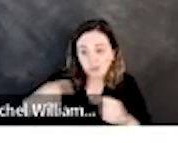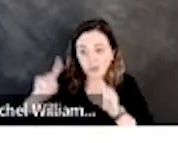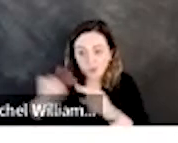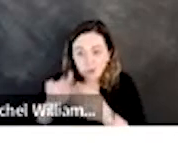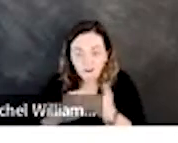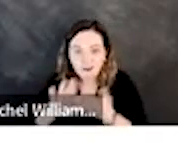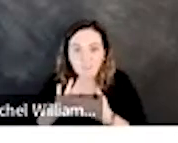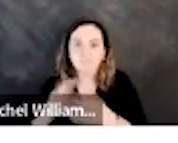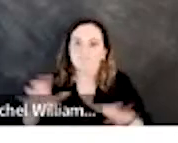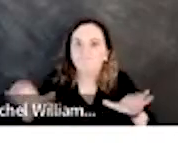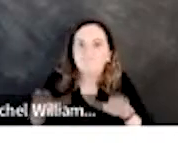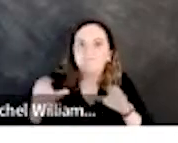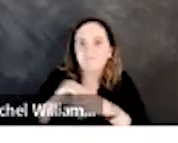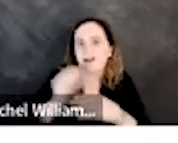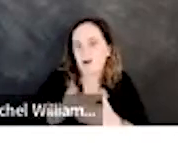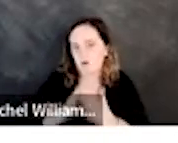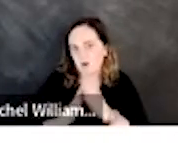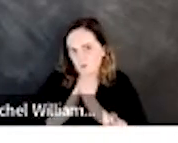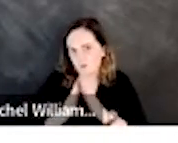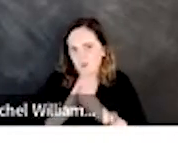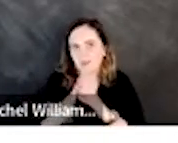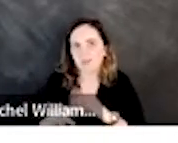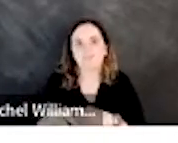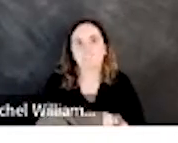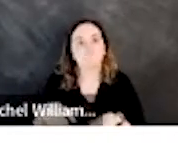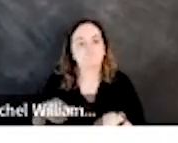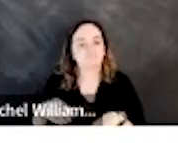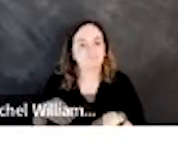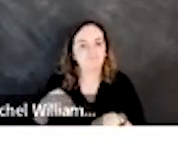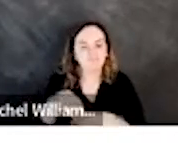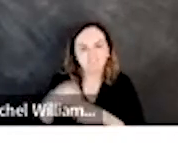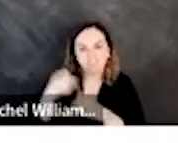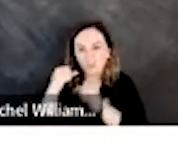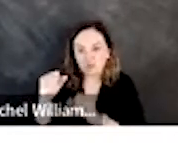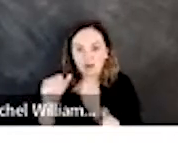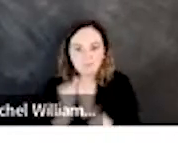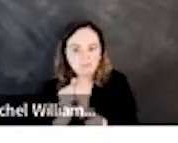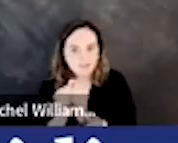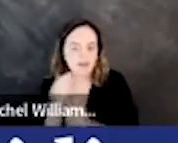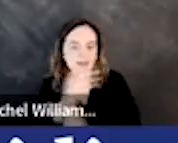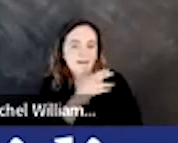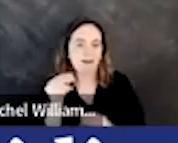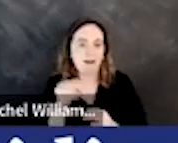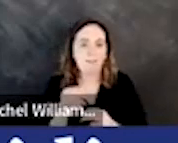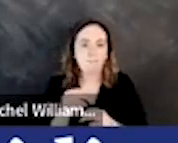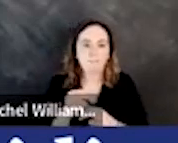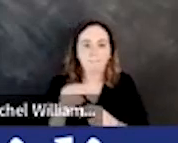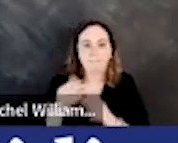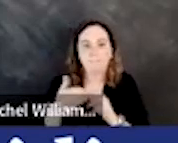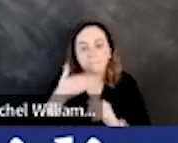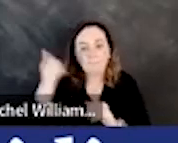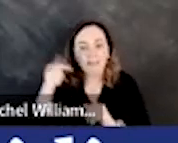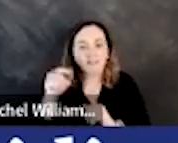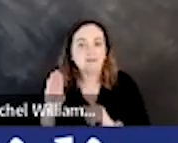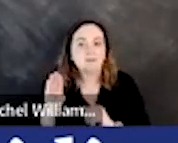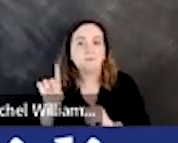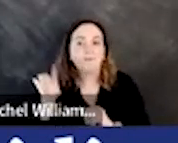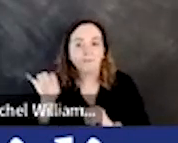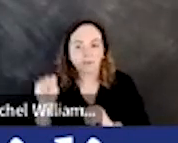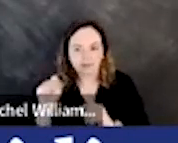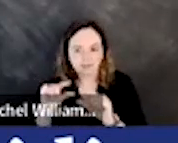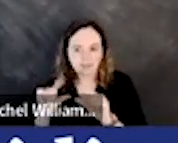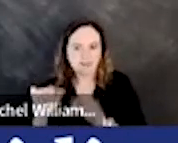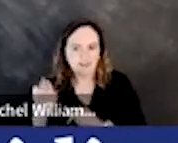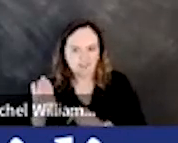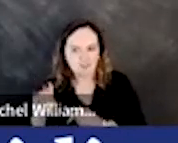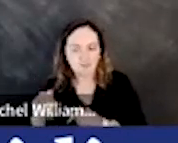was very active in the Jordan community in Stronger Together and Best Buddies Club. She and two